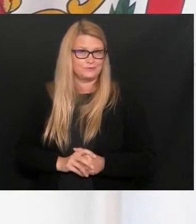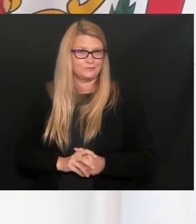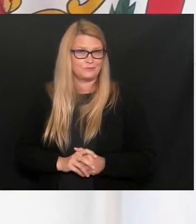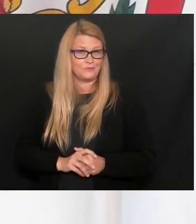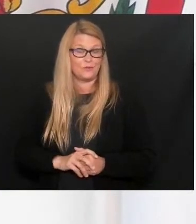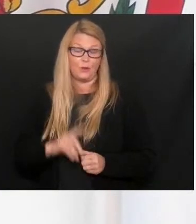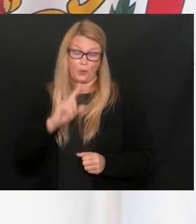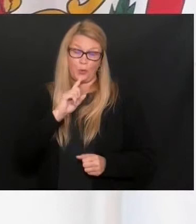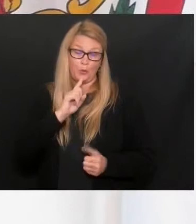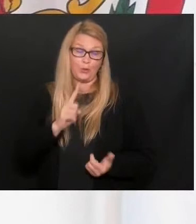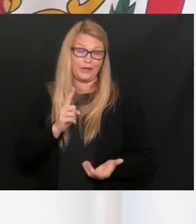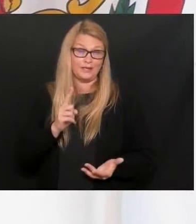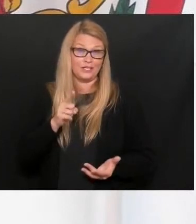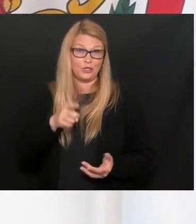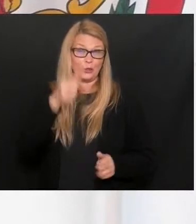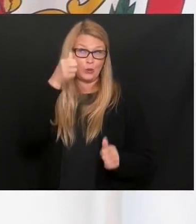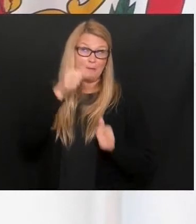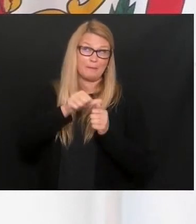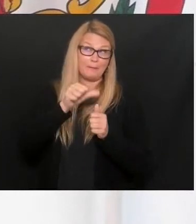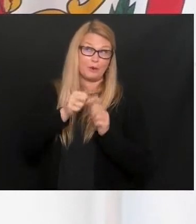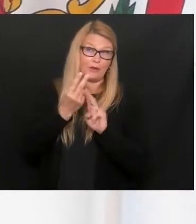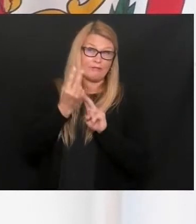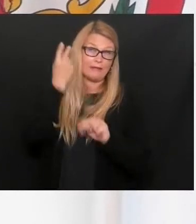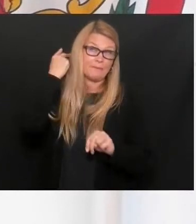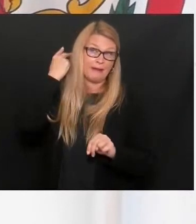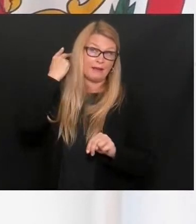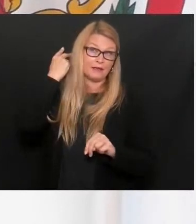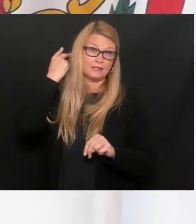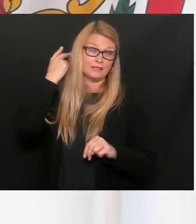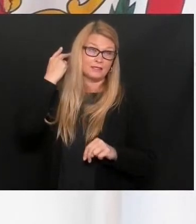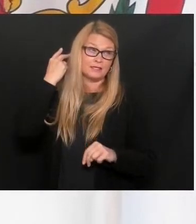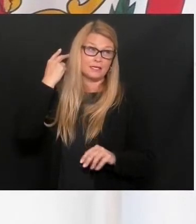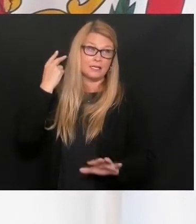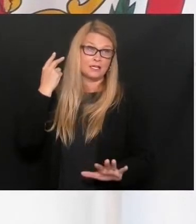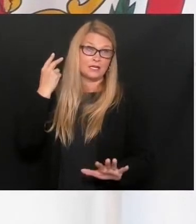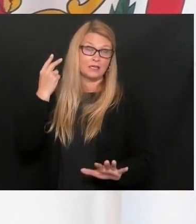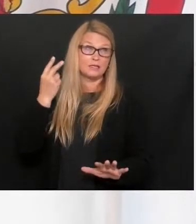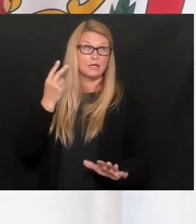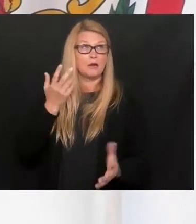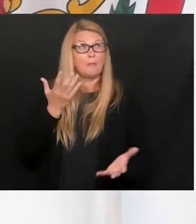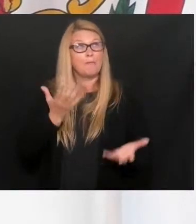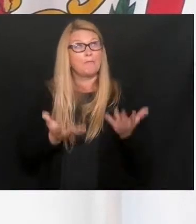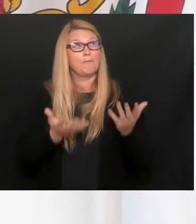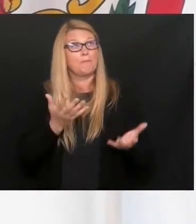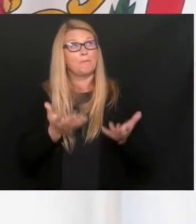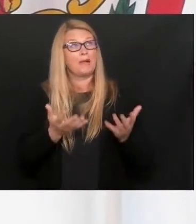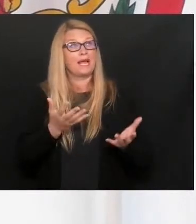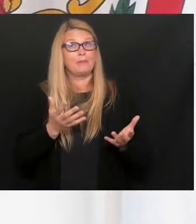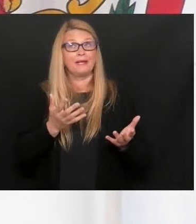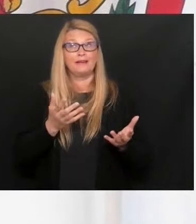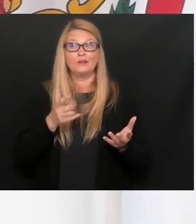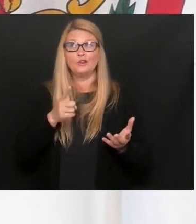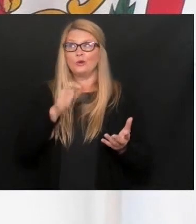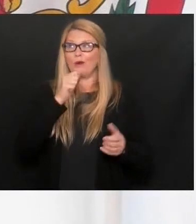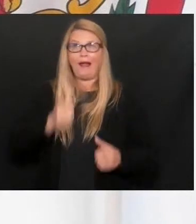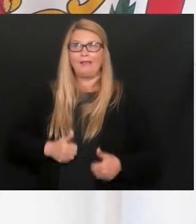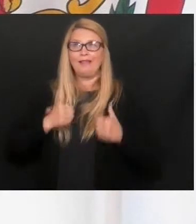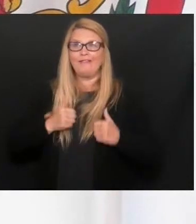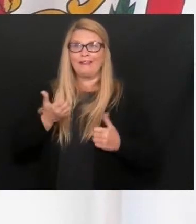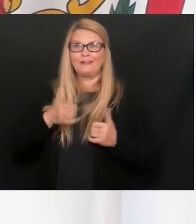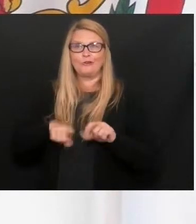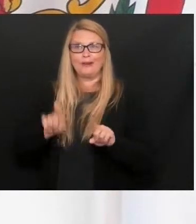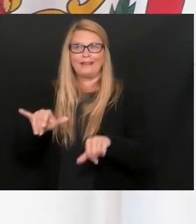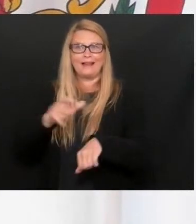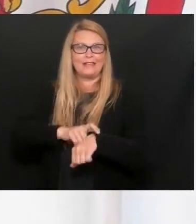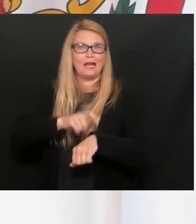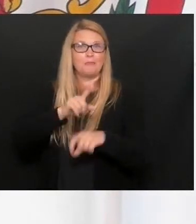and truly, as you remember, if you don't remember from life itself, you can